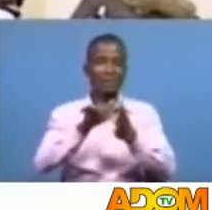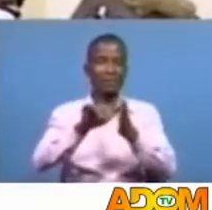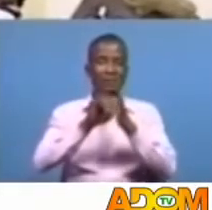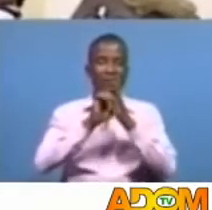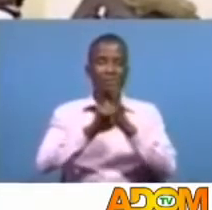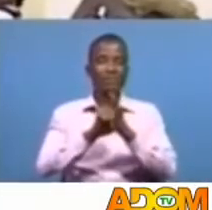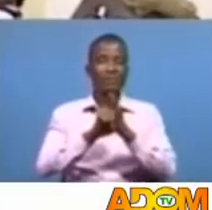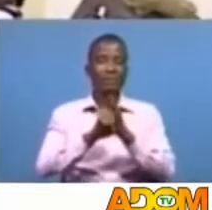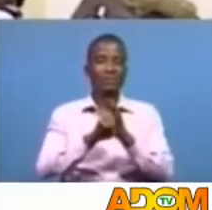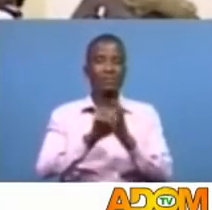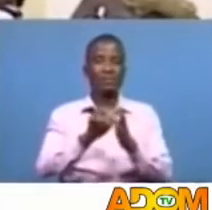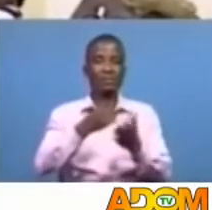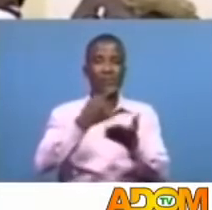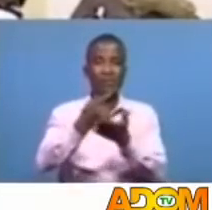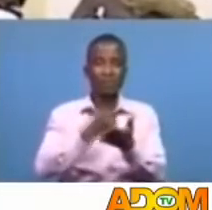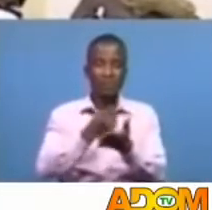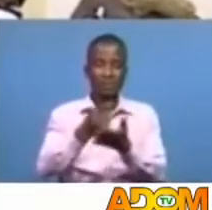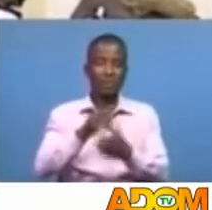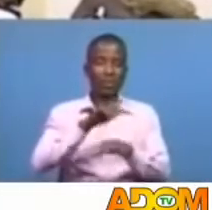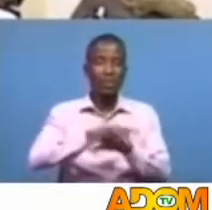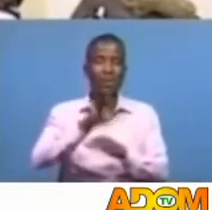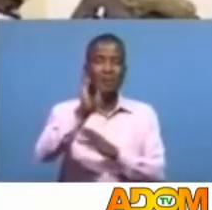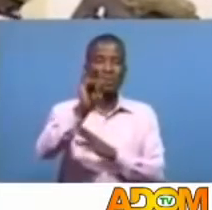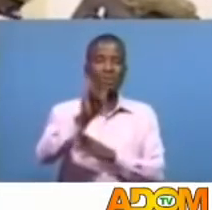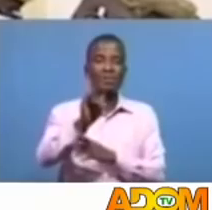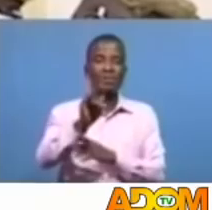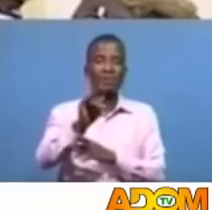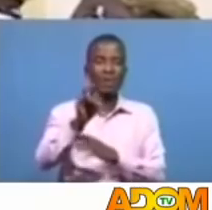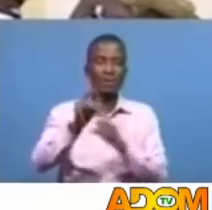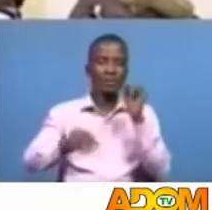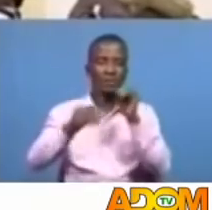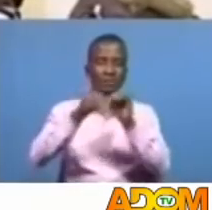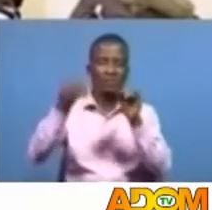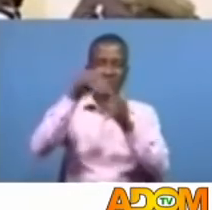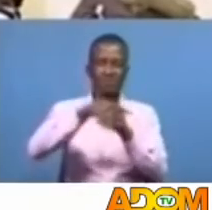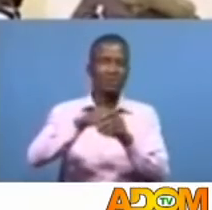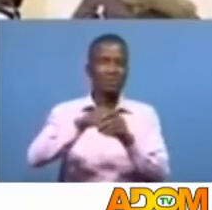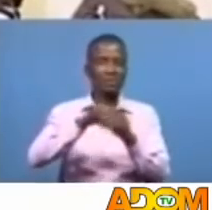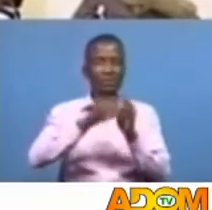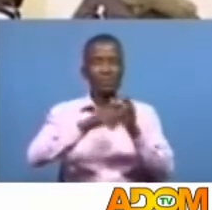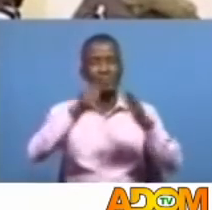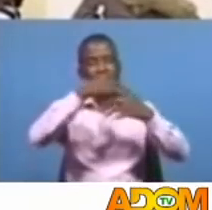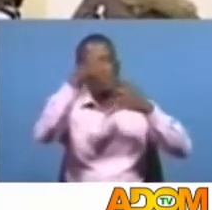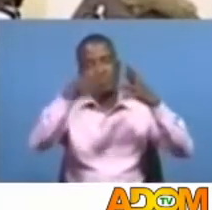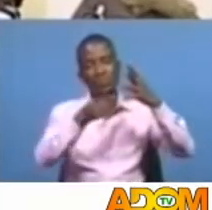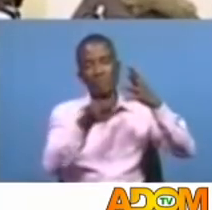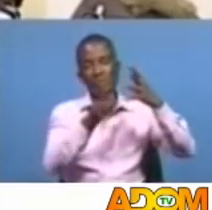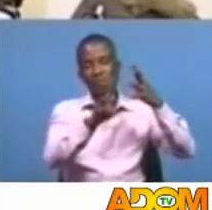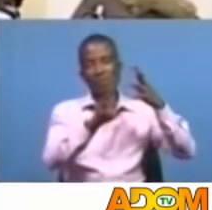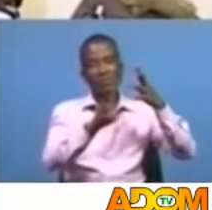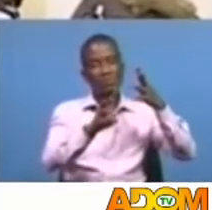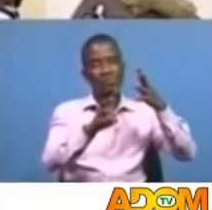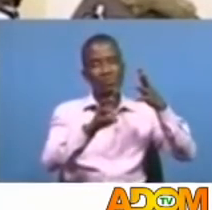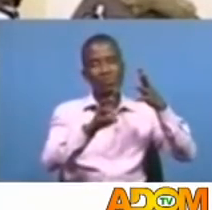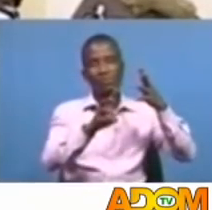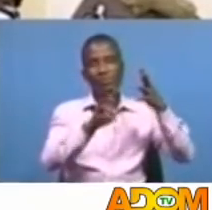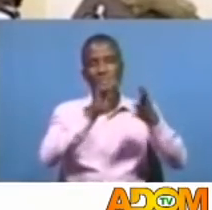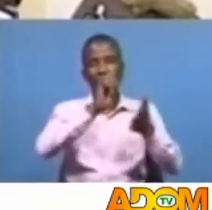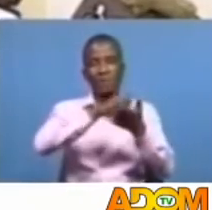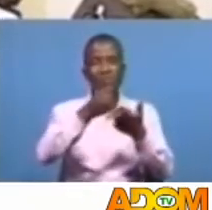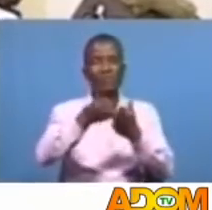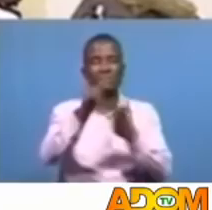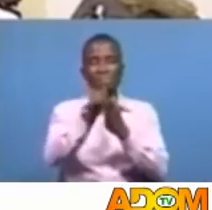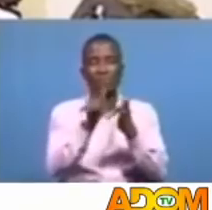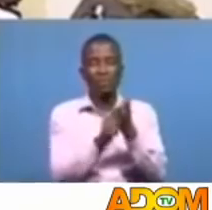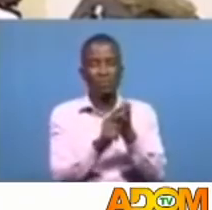example, dealt with on the 18th have been brought in. For example, section 26 of the Evidence Act